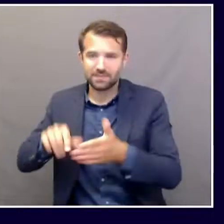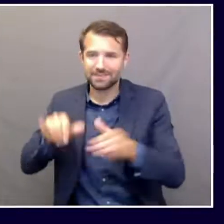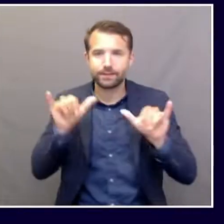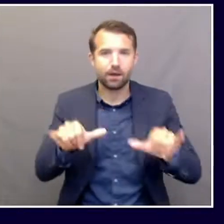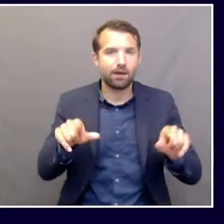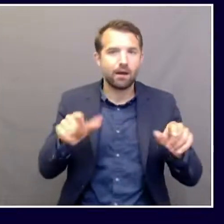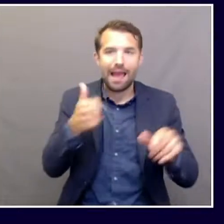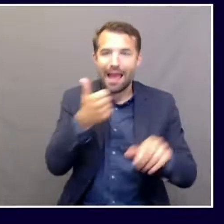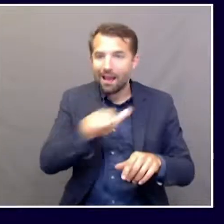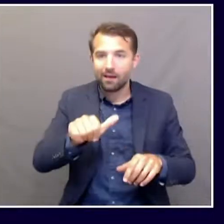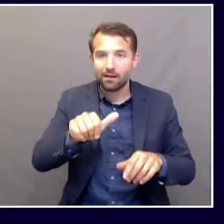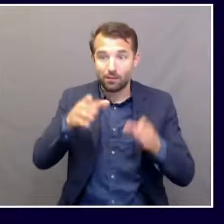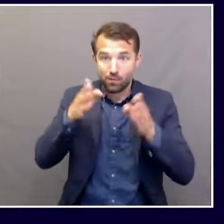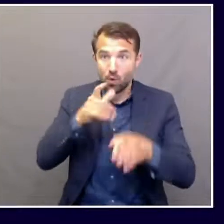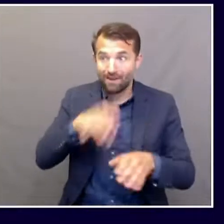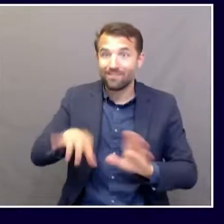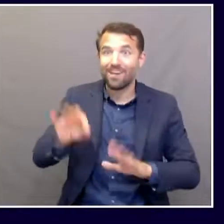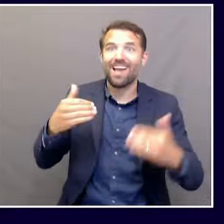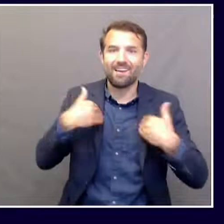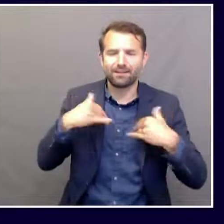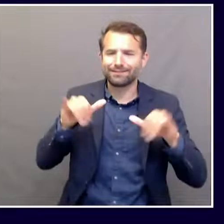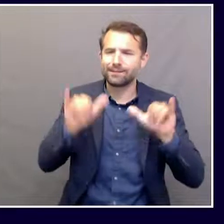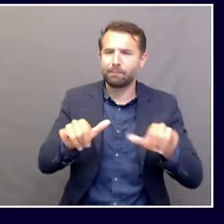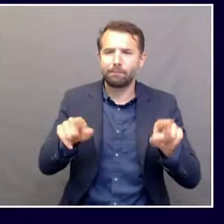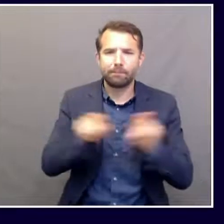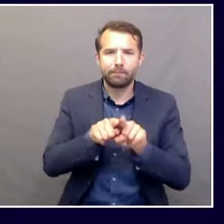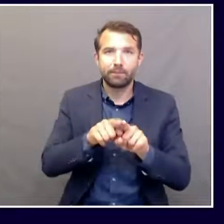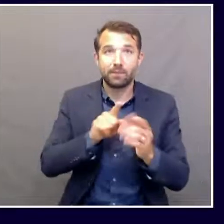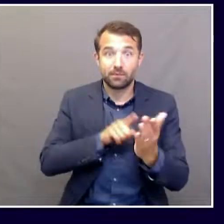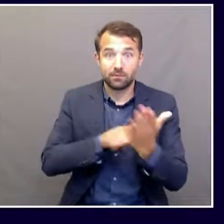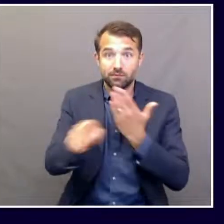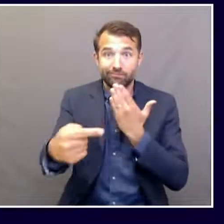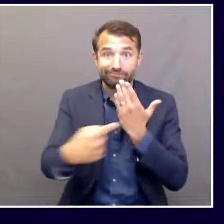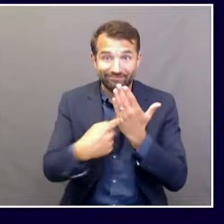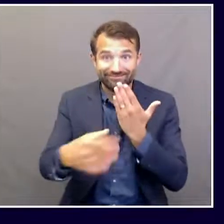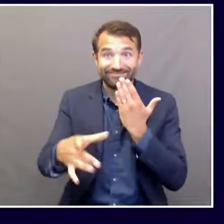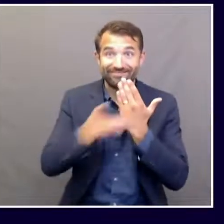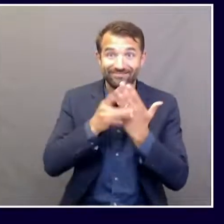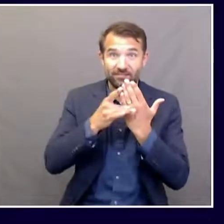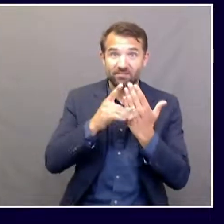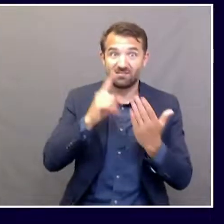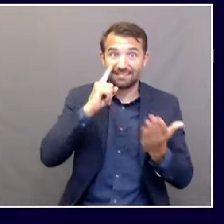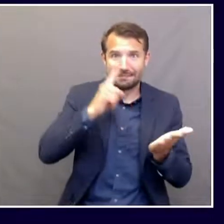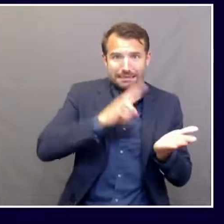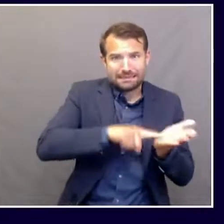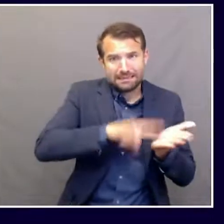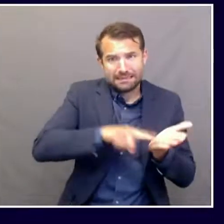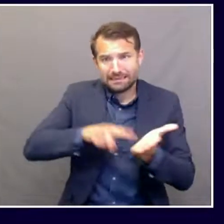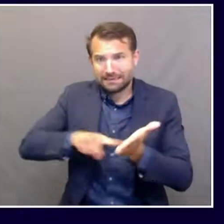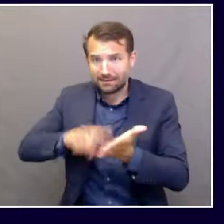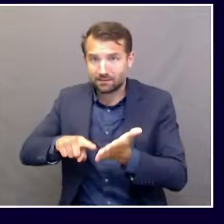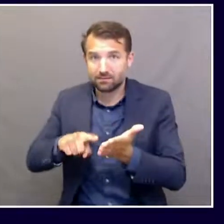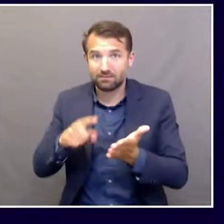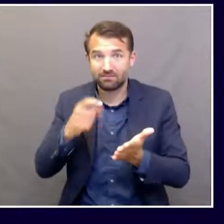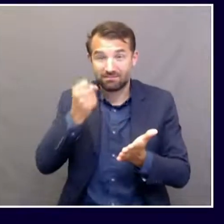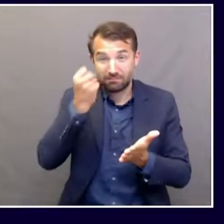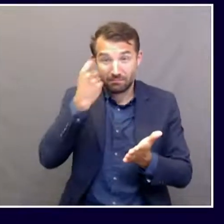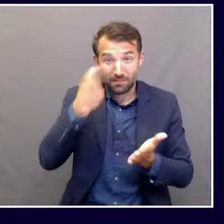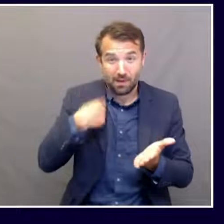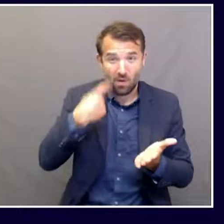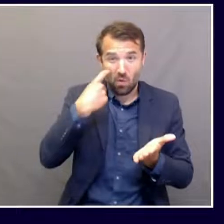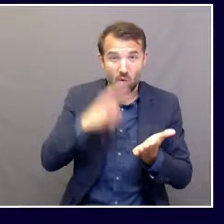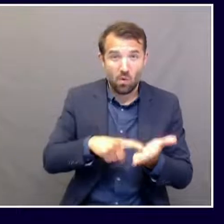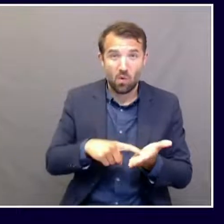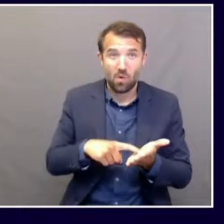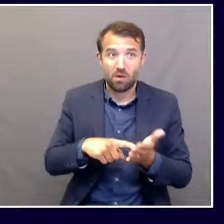positive, particularly for a breakthrough case. There wasn't one predominating factor that